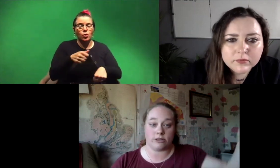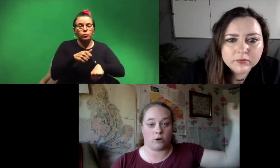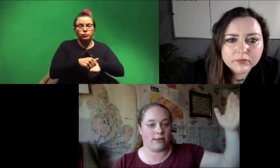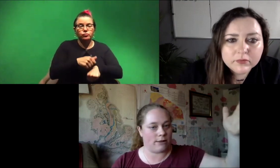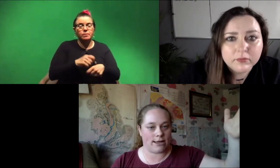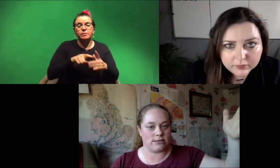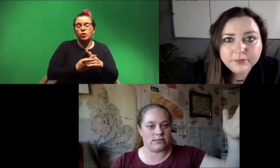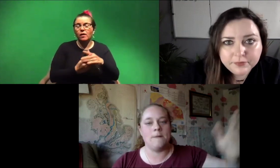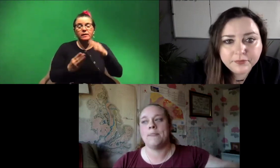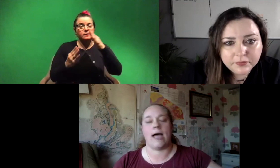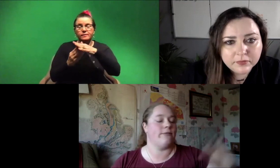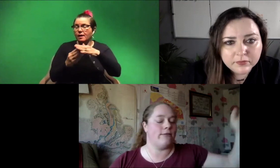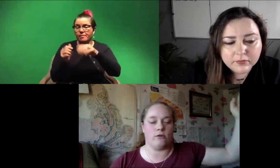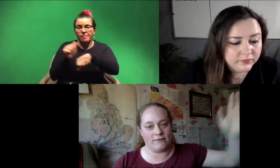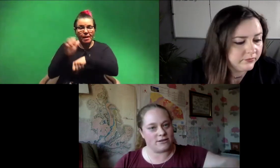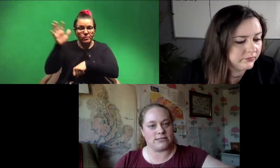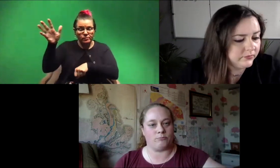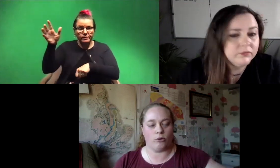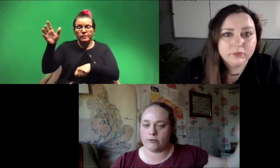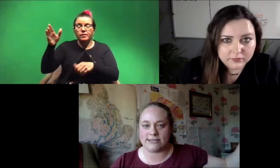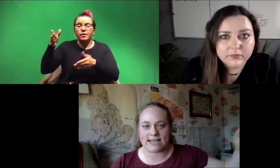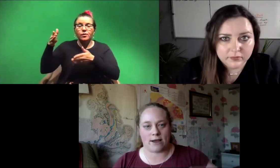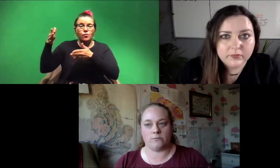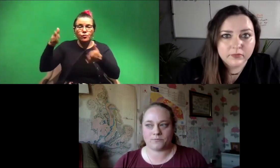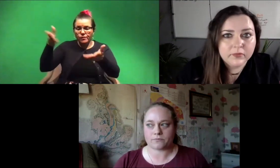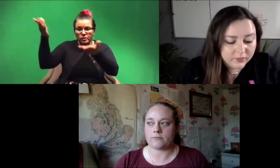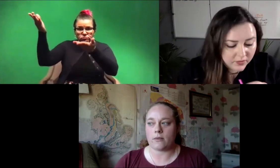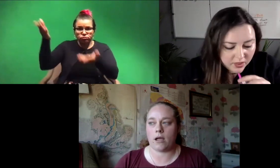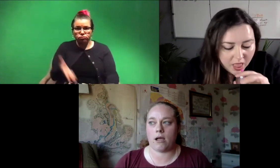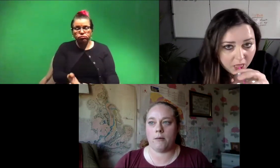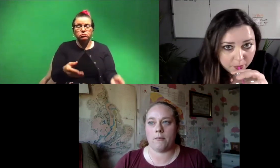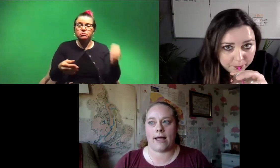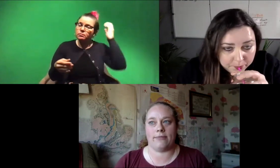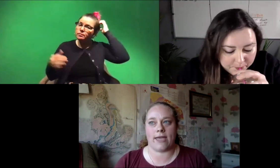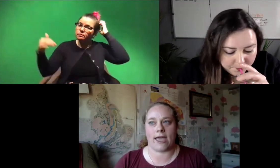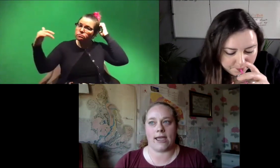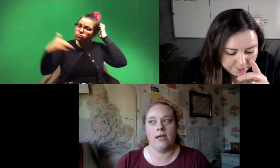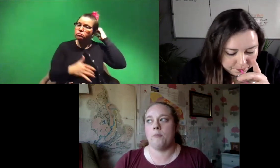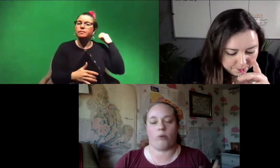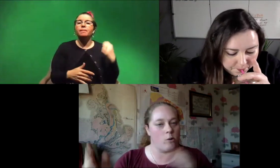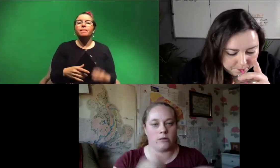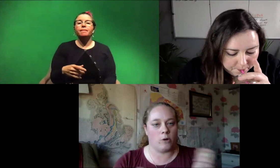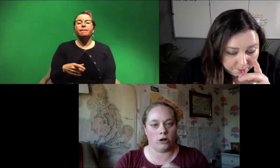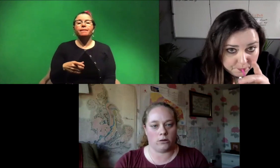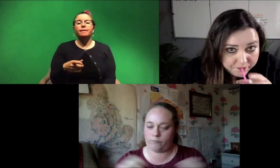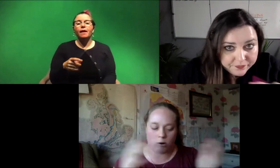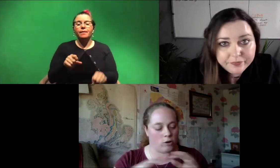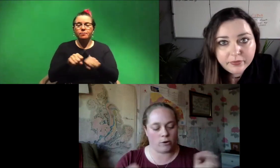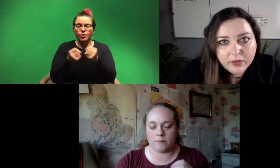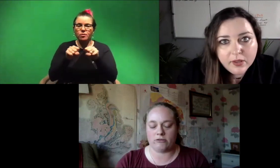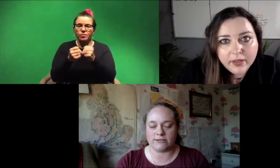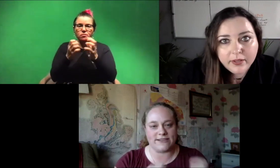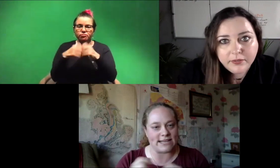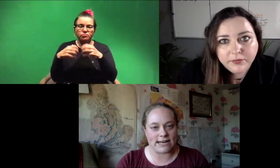out at the top of the Himalayas, and then the rivers brought them down, and they broke up